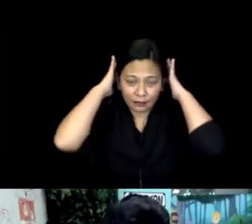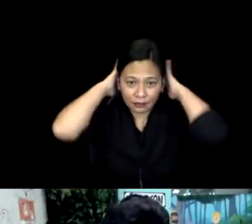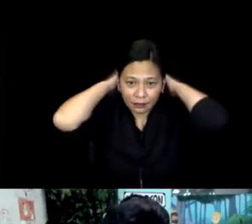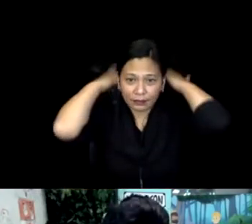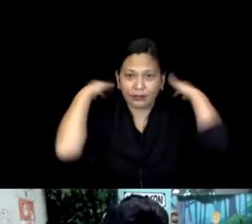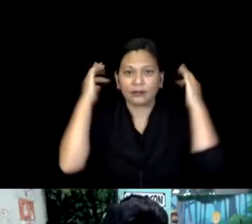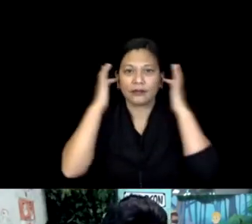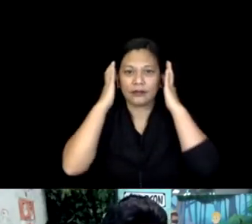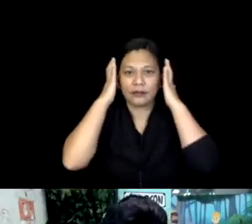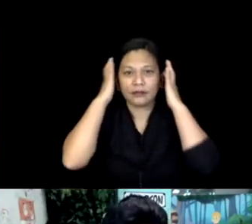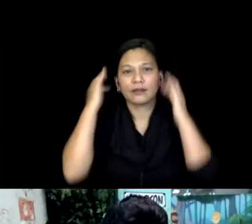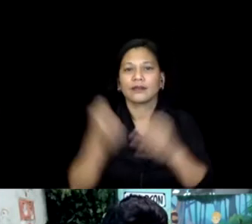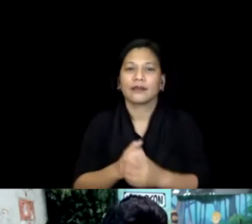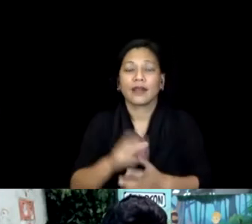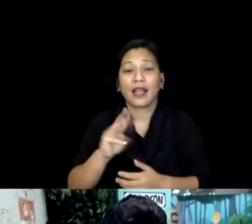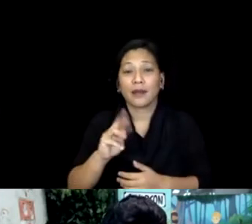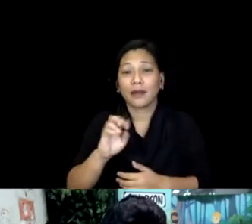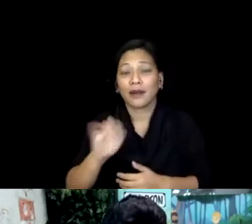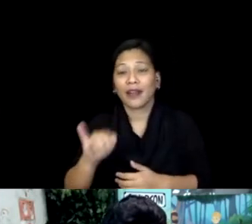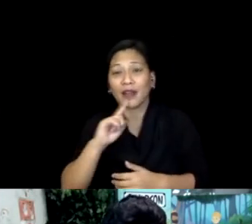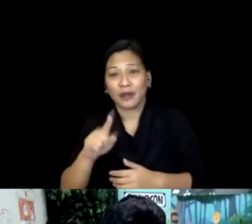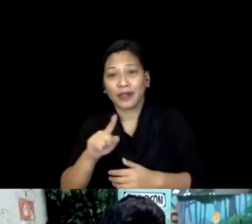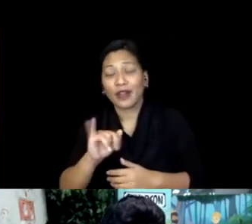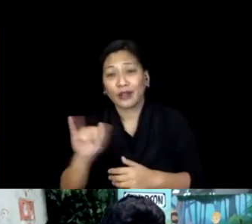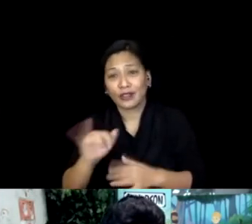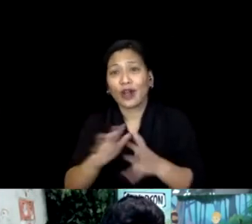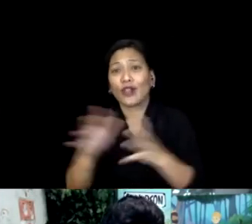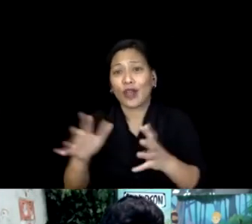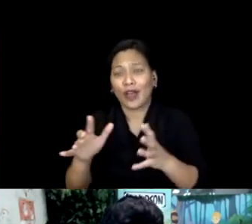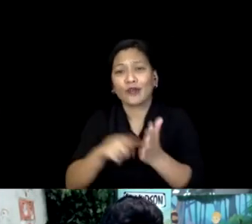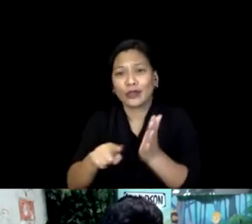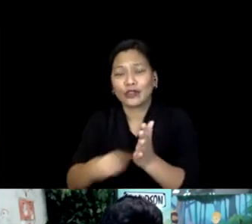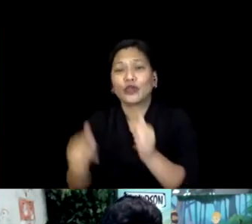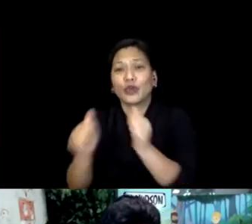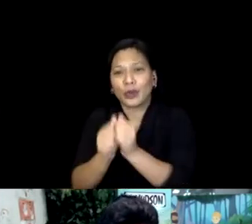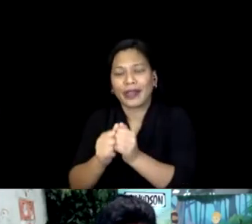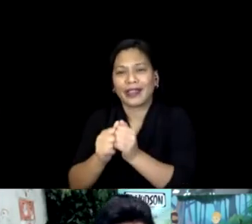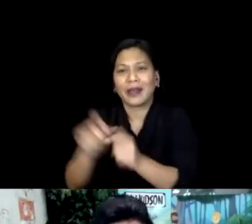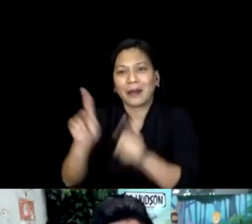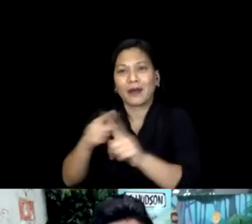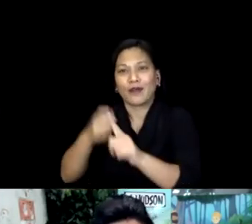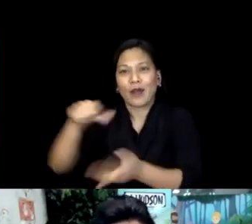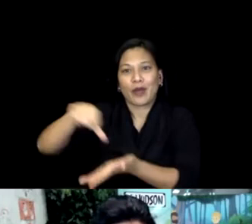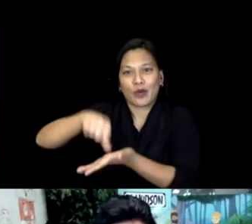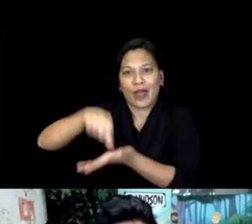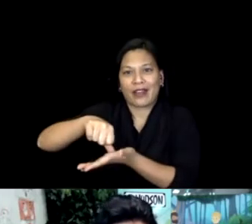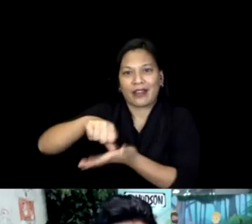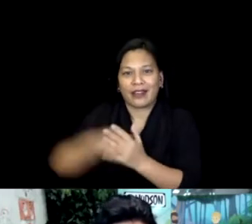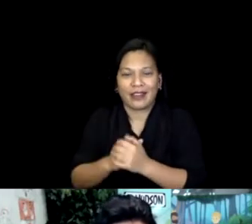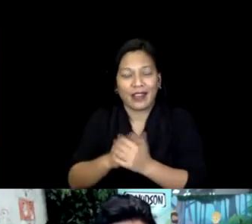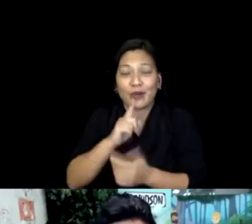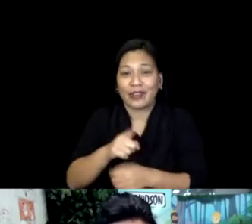And you did tons of consultation with Iranians. Oh yeah, right? Yes. More than you could ever